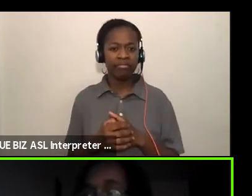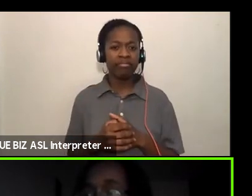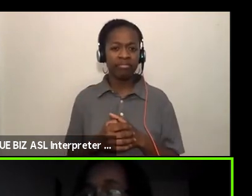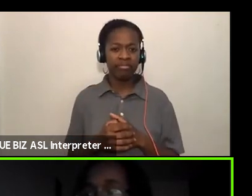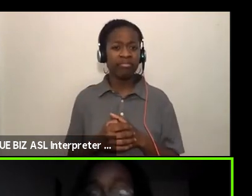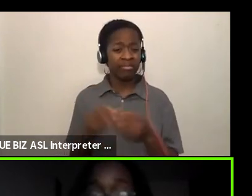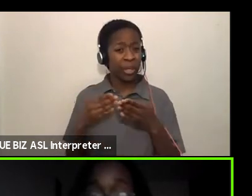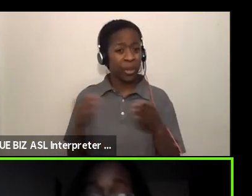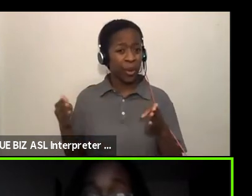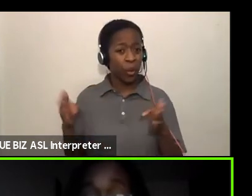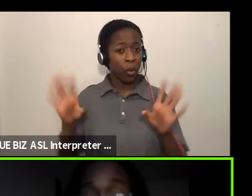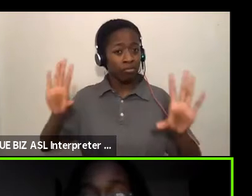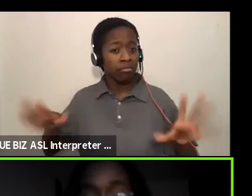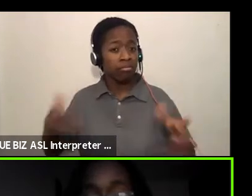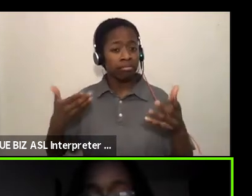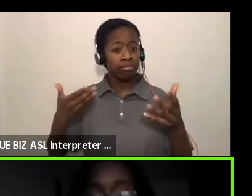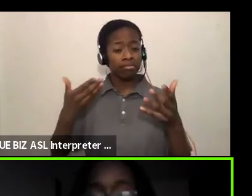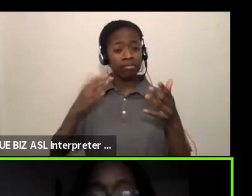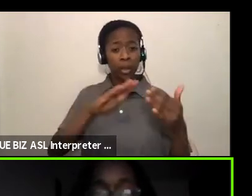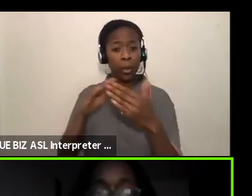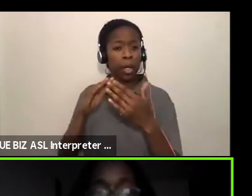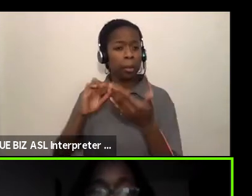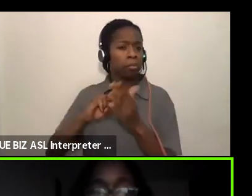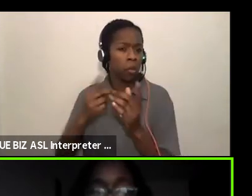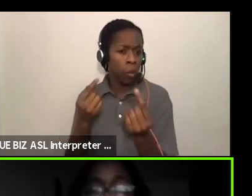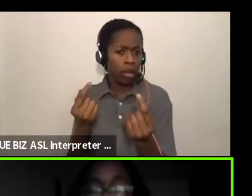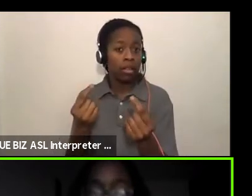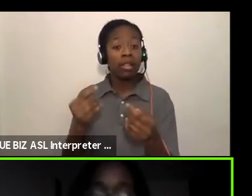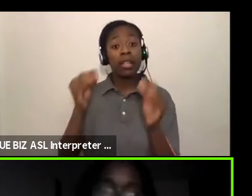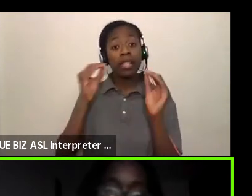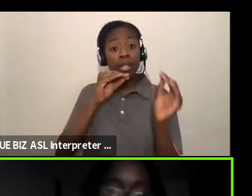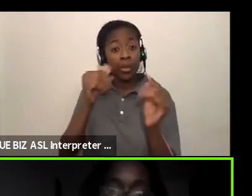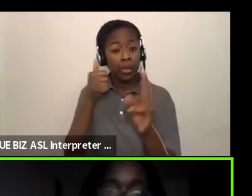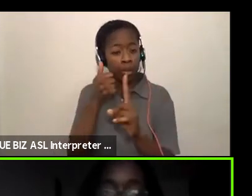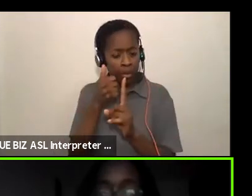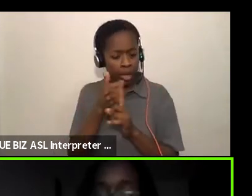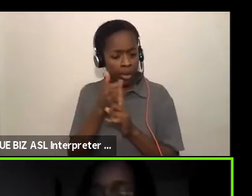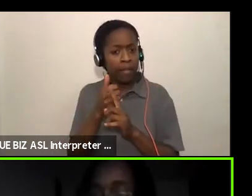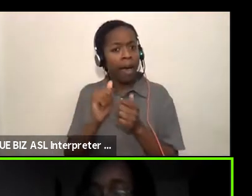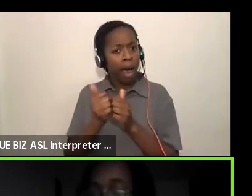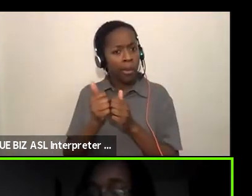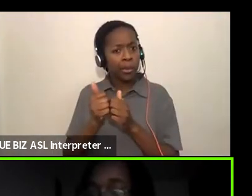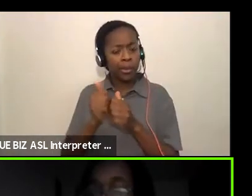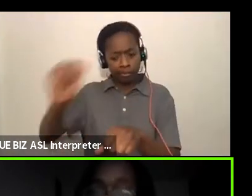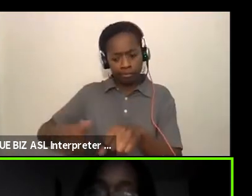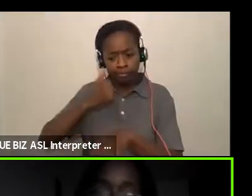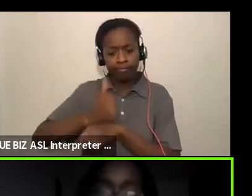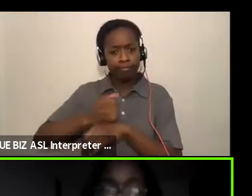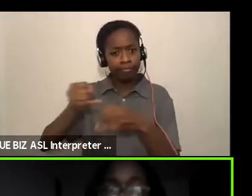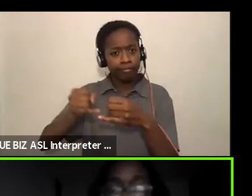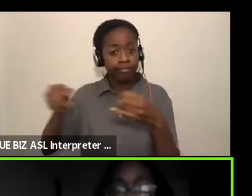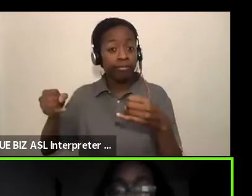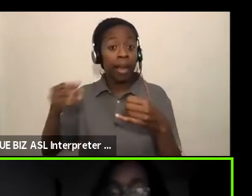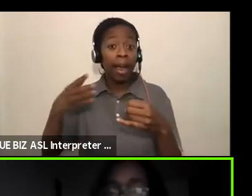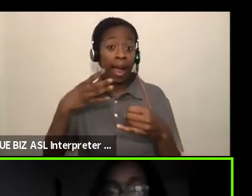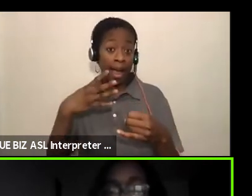is really just teaching yourself how to create your own boundaries, but then also push